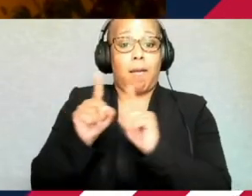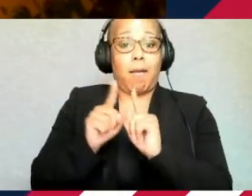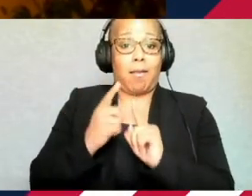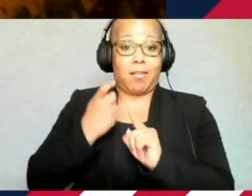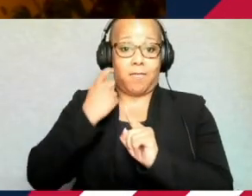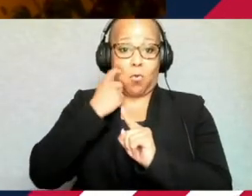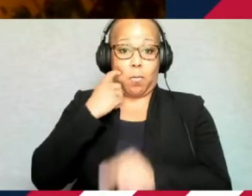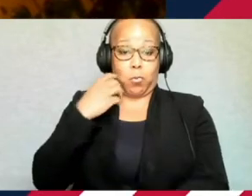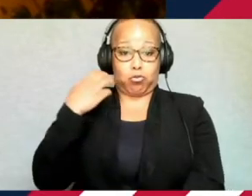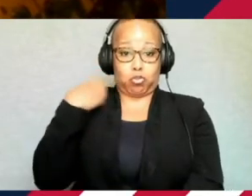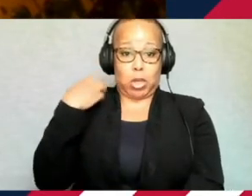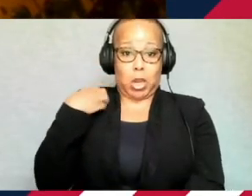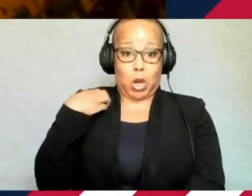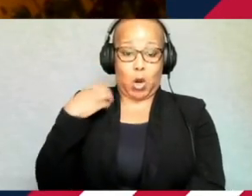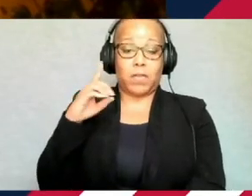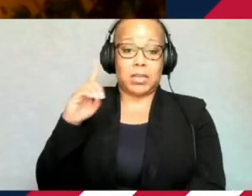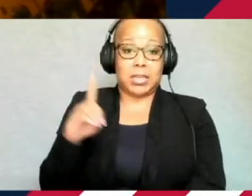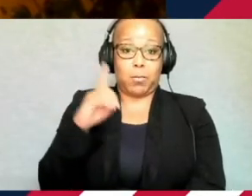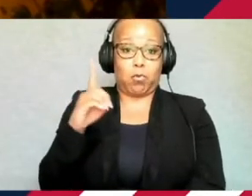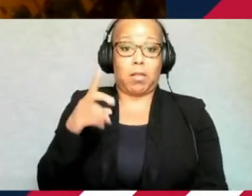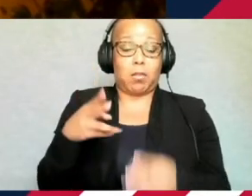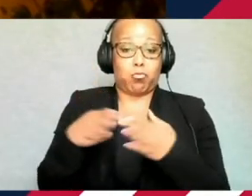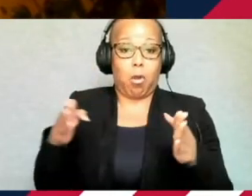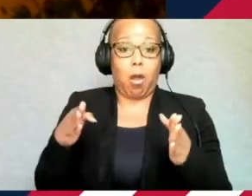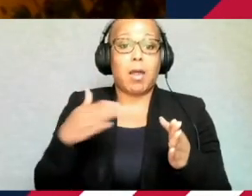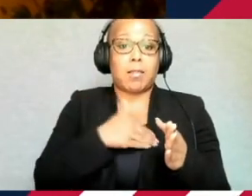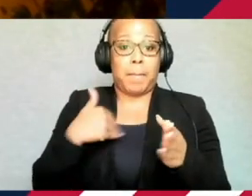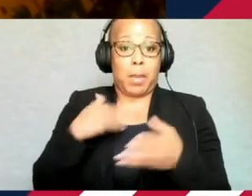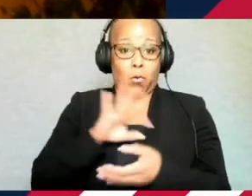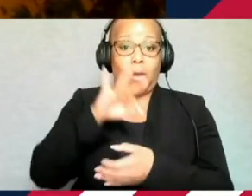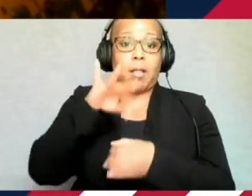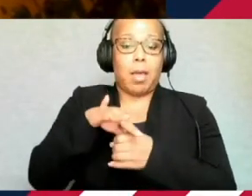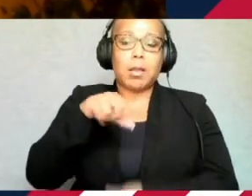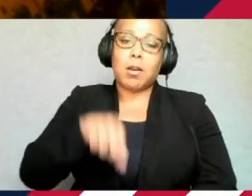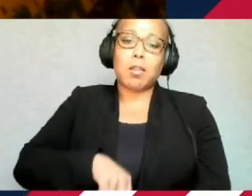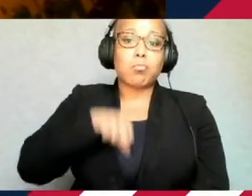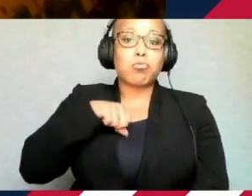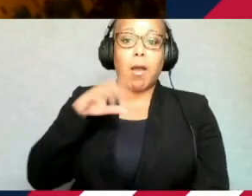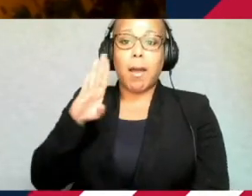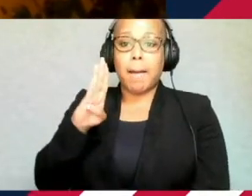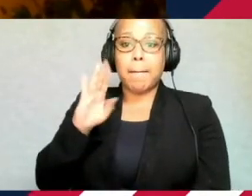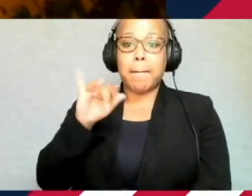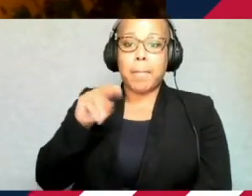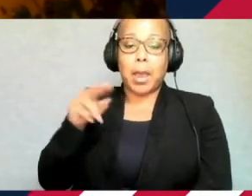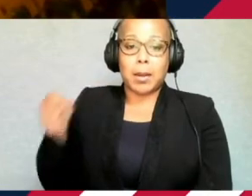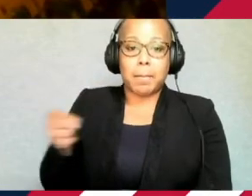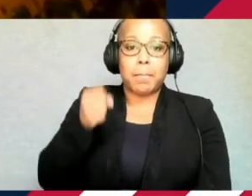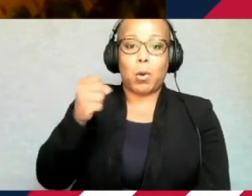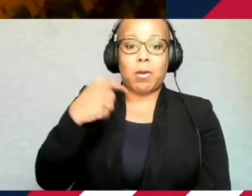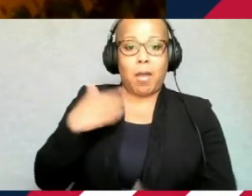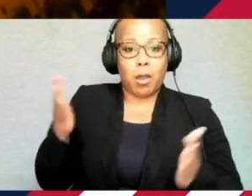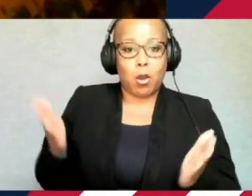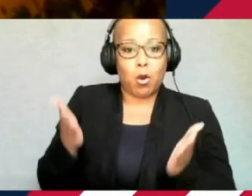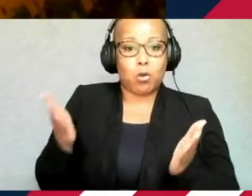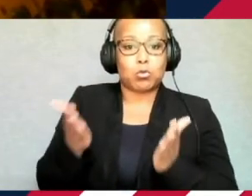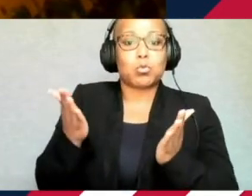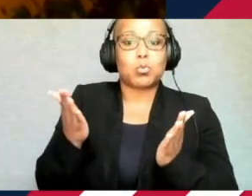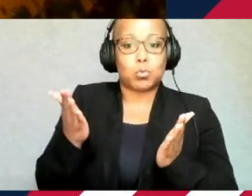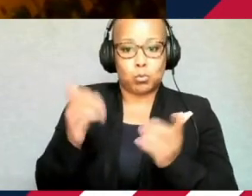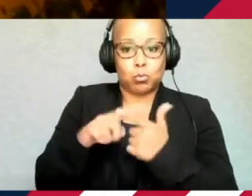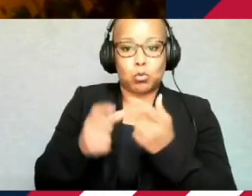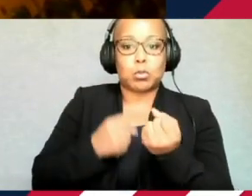Democrats Abroad, as a member-elect of the DNC, and as a proud Biden appointee to this committee, I urge you to support this